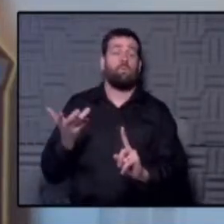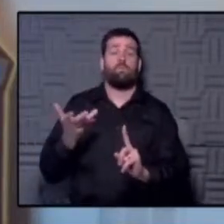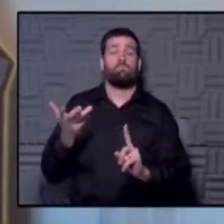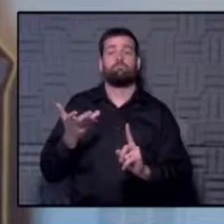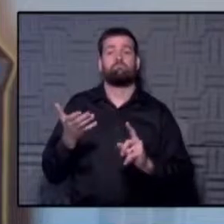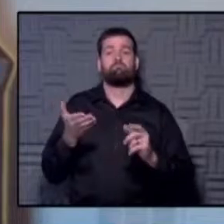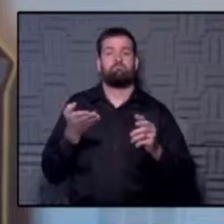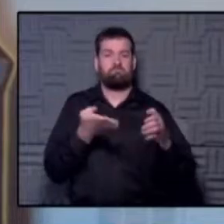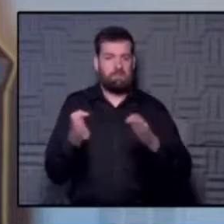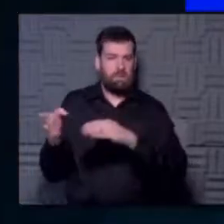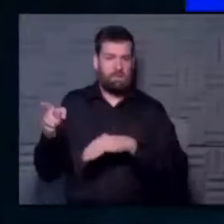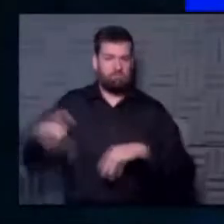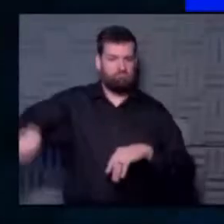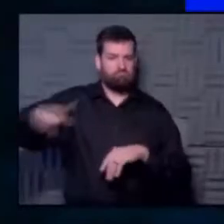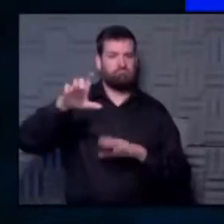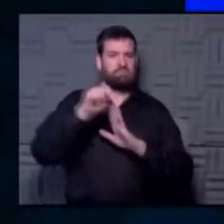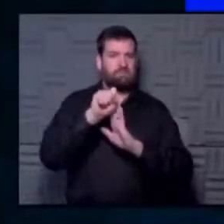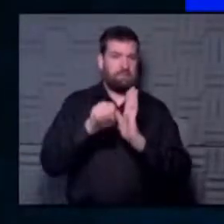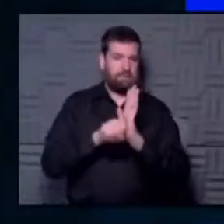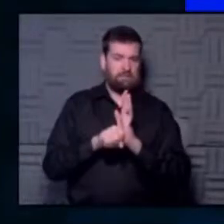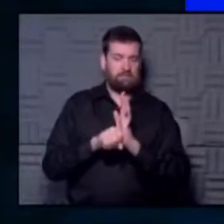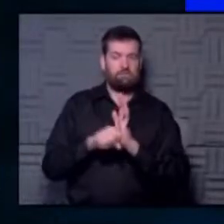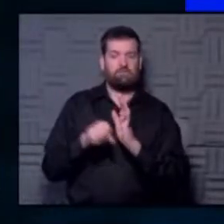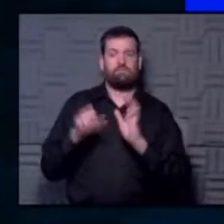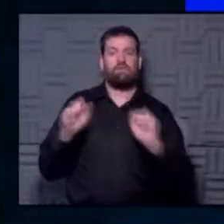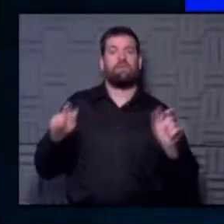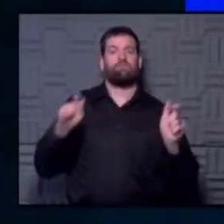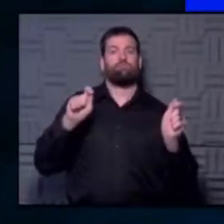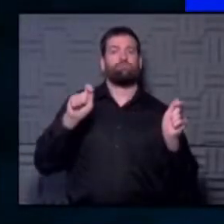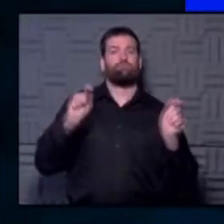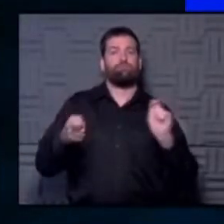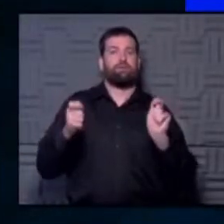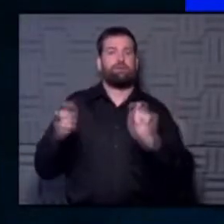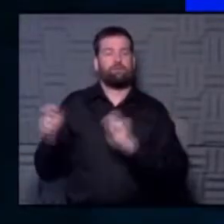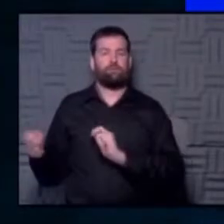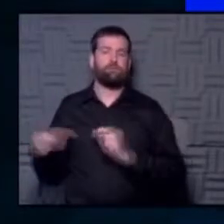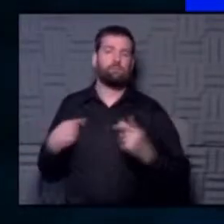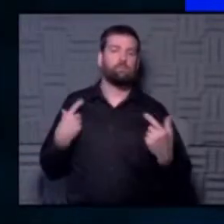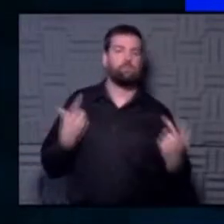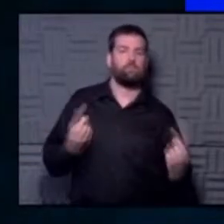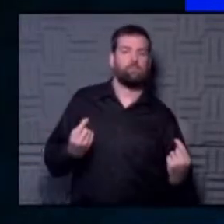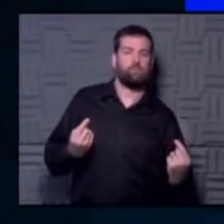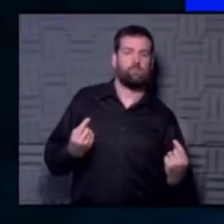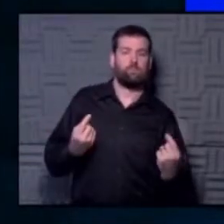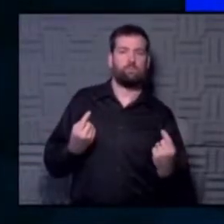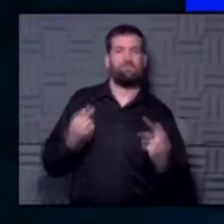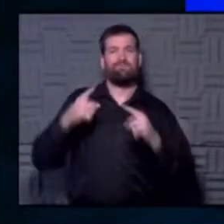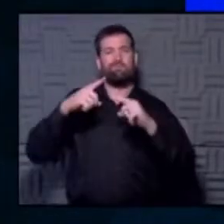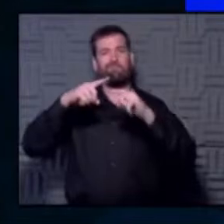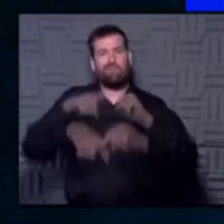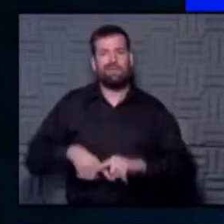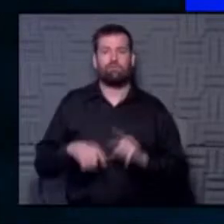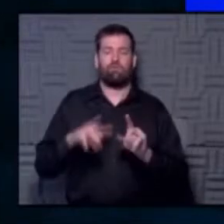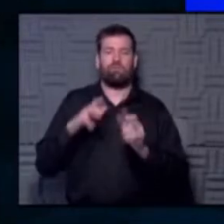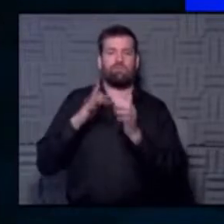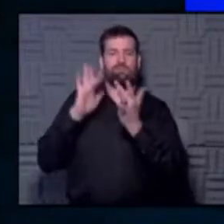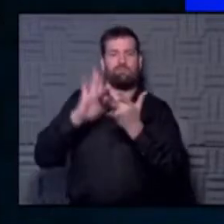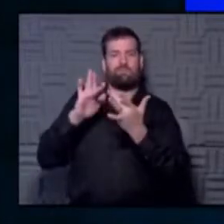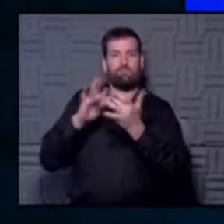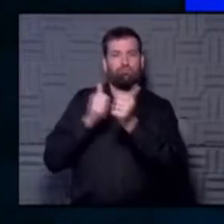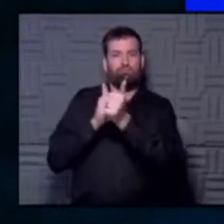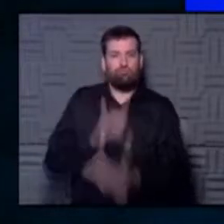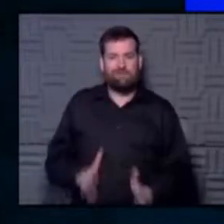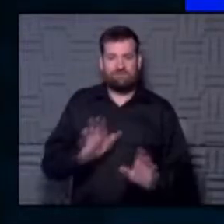allow states to change their guidance based on the capabilities of the contact tracing